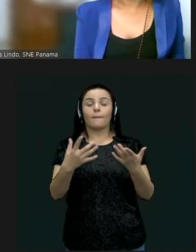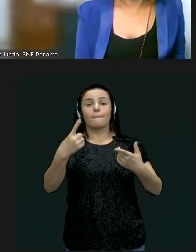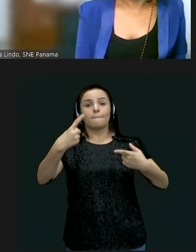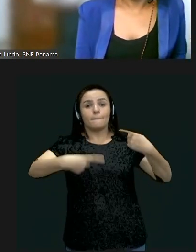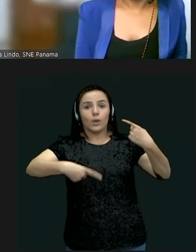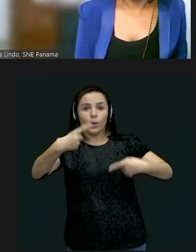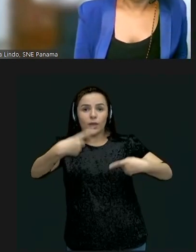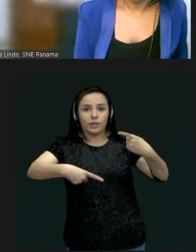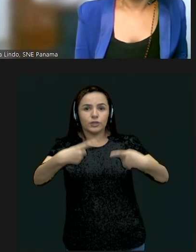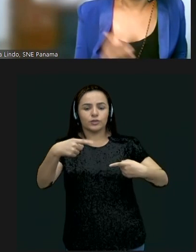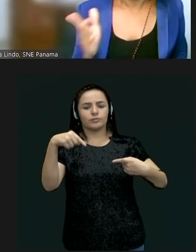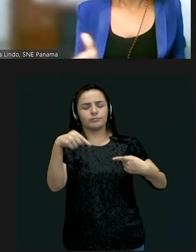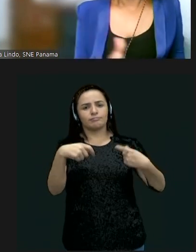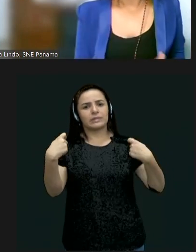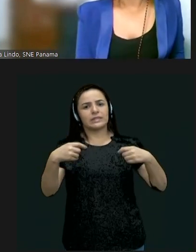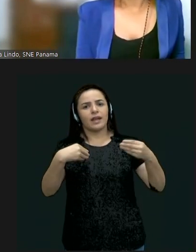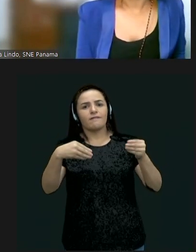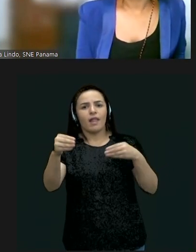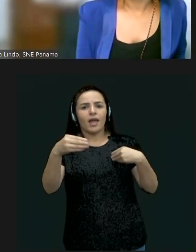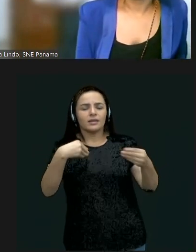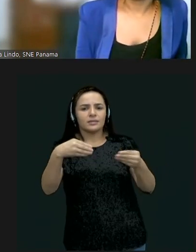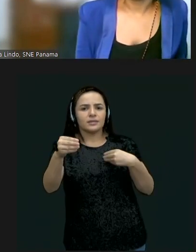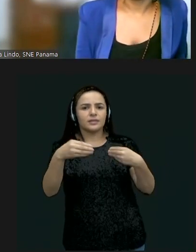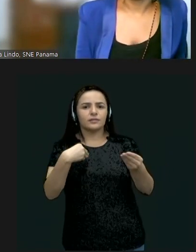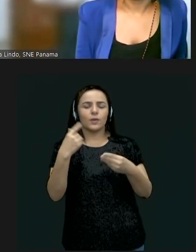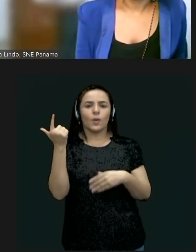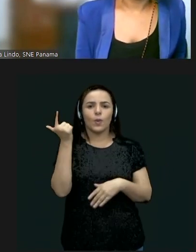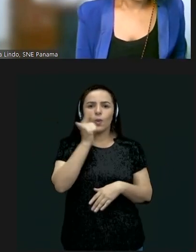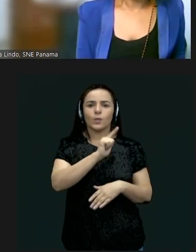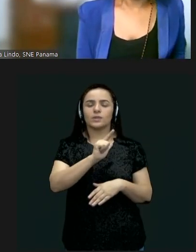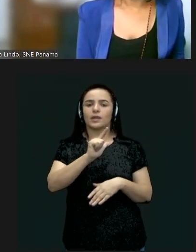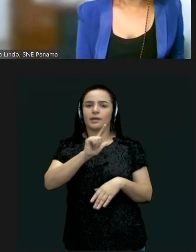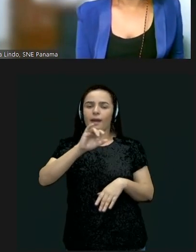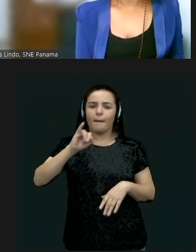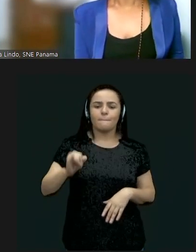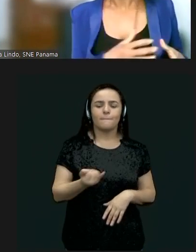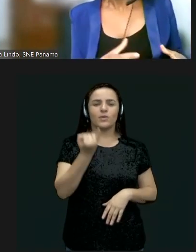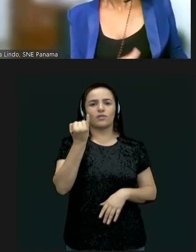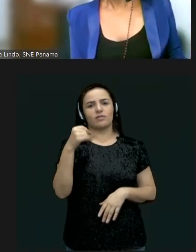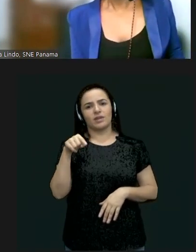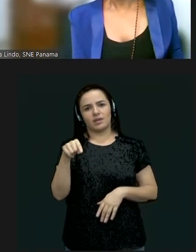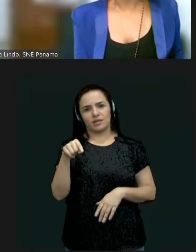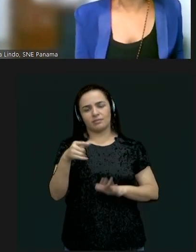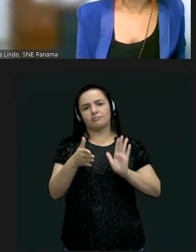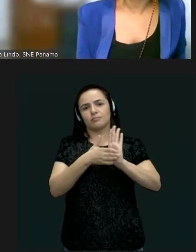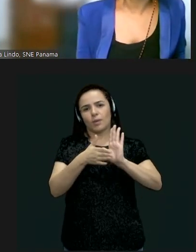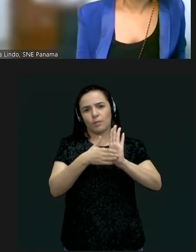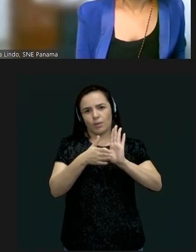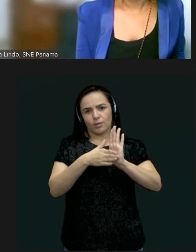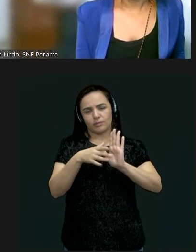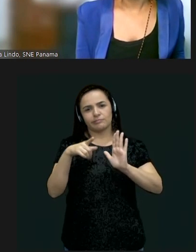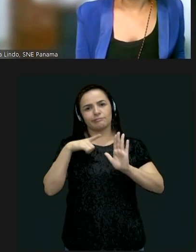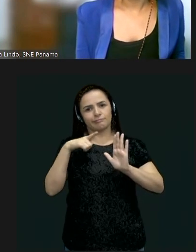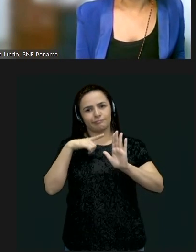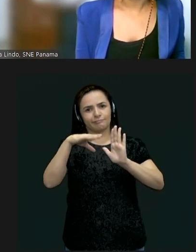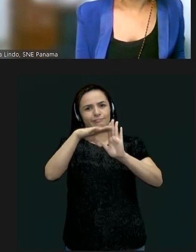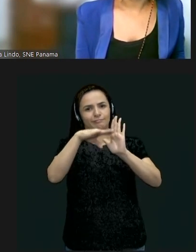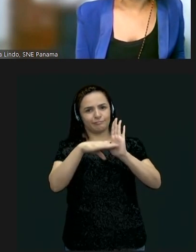also flexible enough to take advantage of the disruption of technology that is happening right